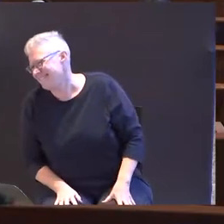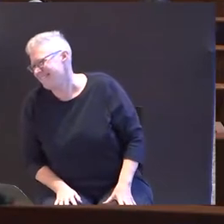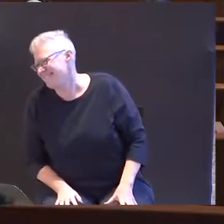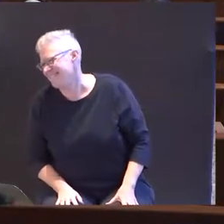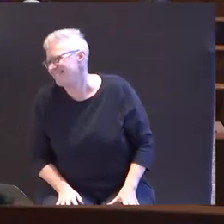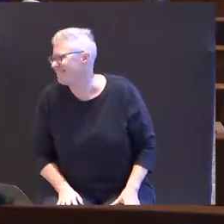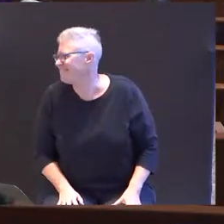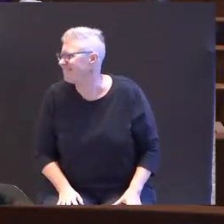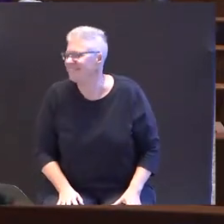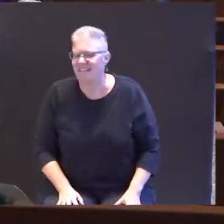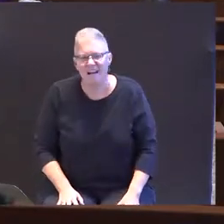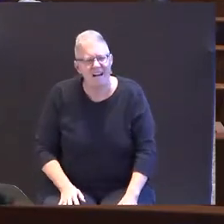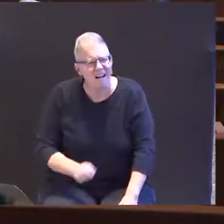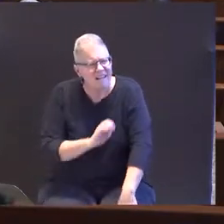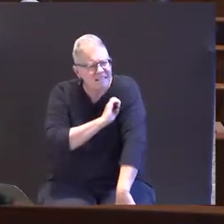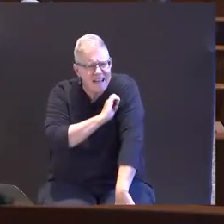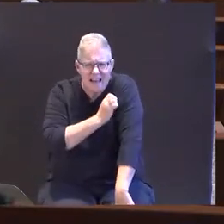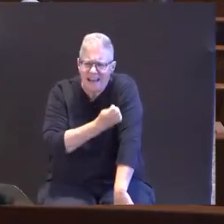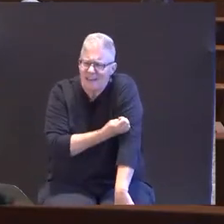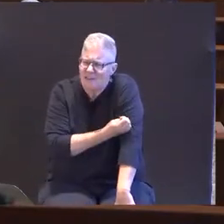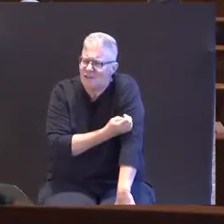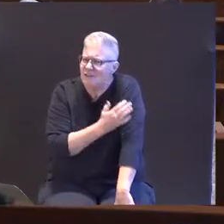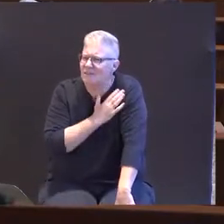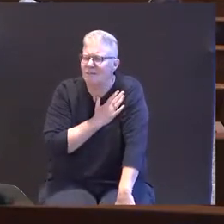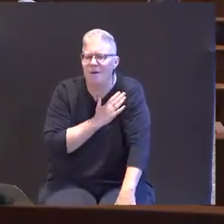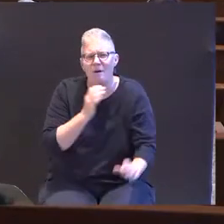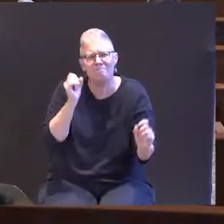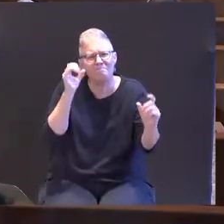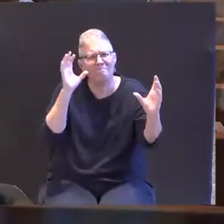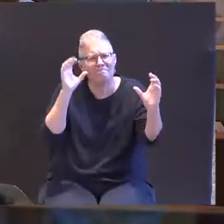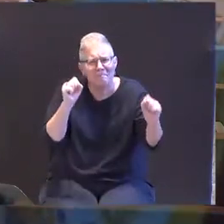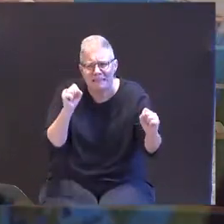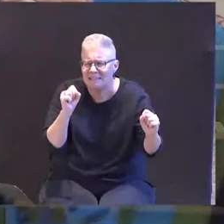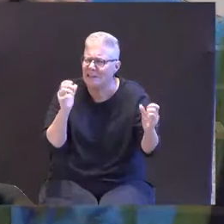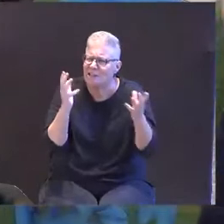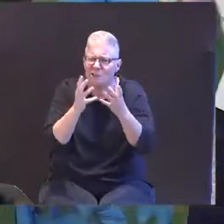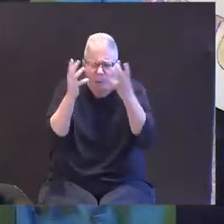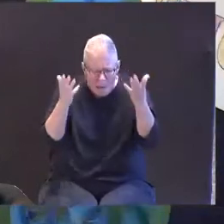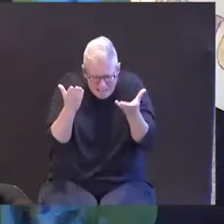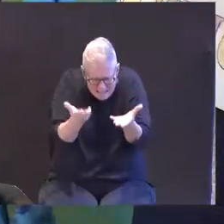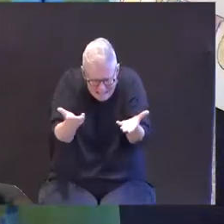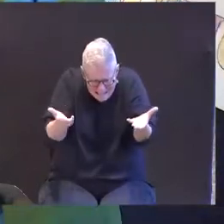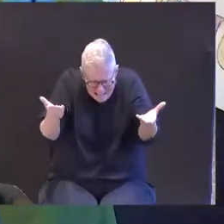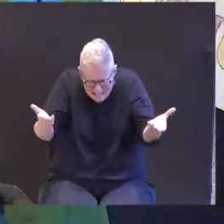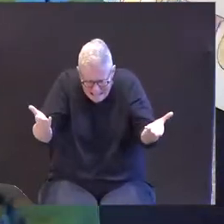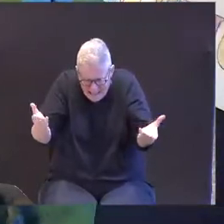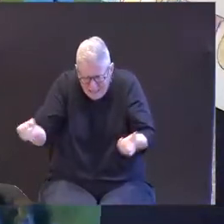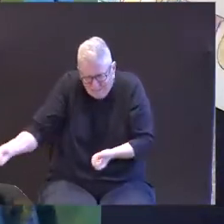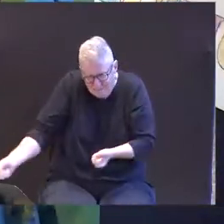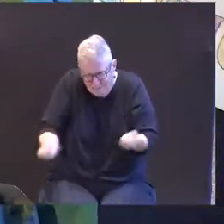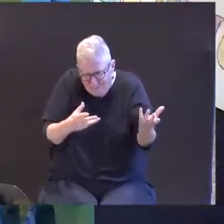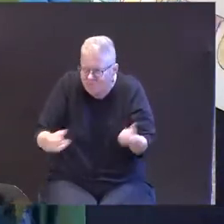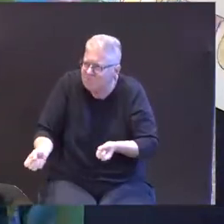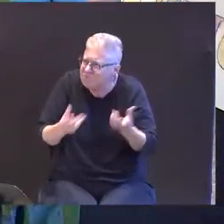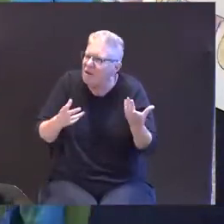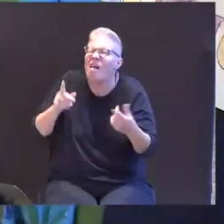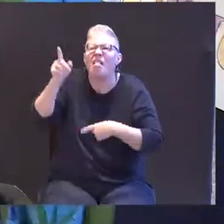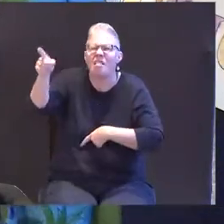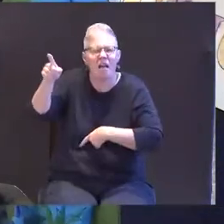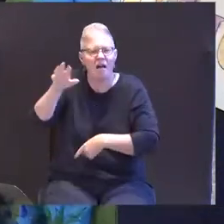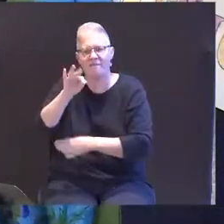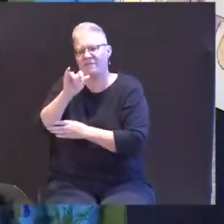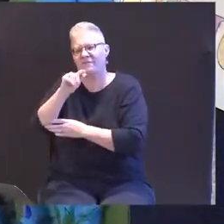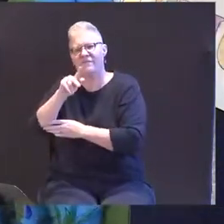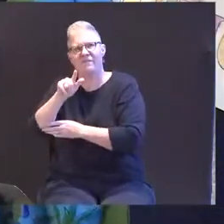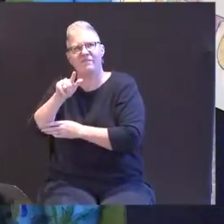The energy was amazing. We moved so much stuff out of our Fillmore room, and then we took it